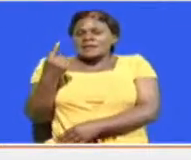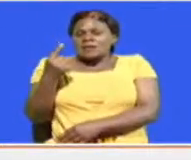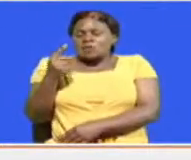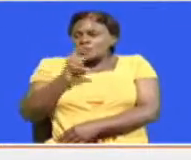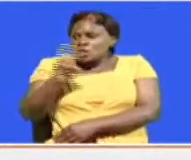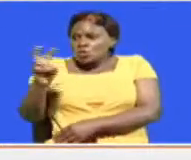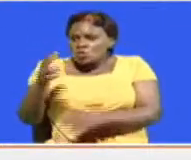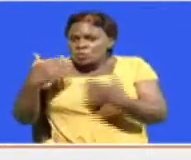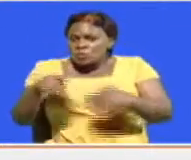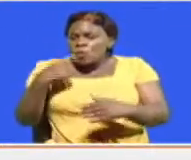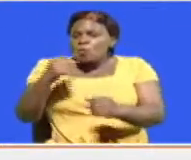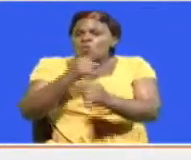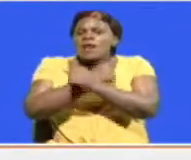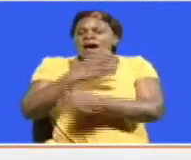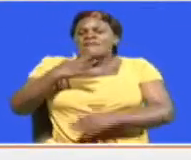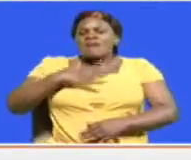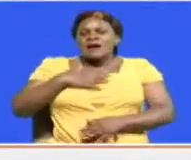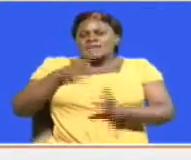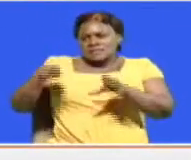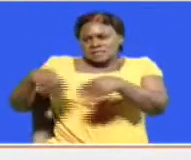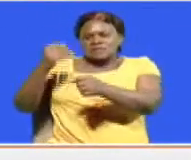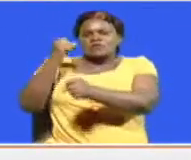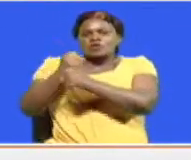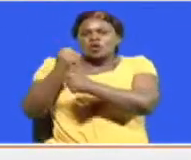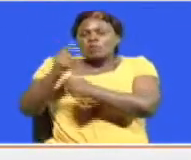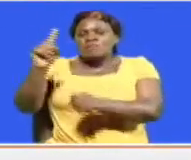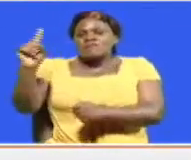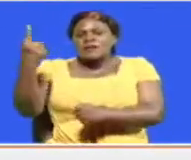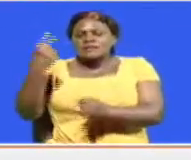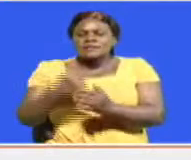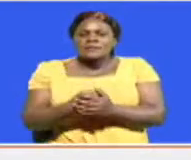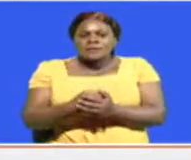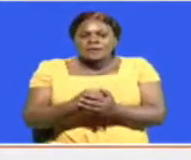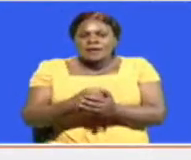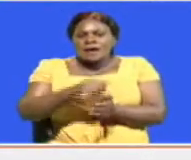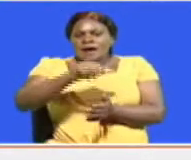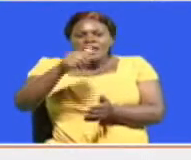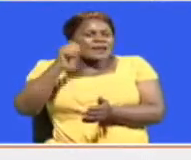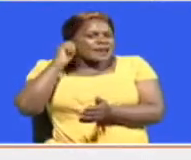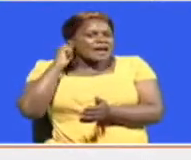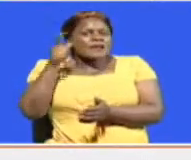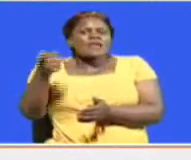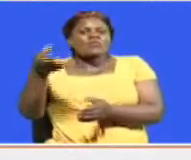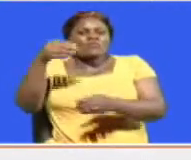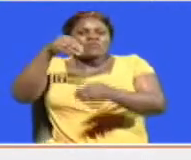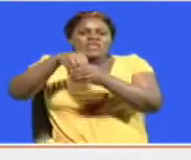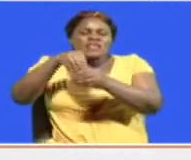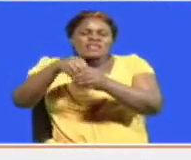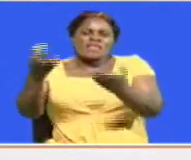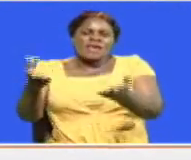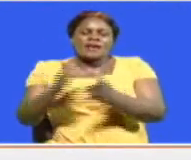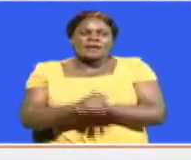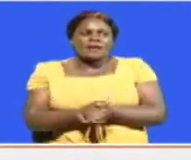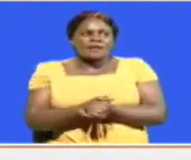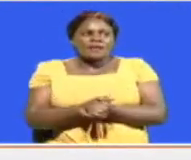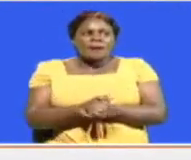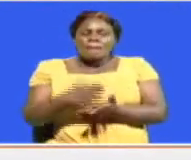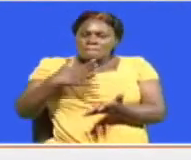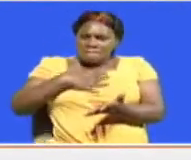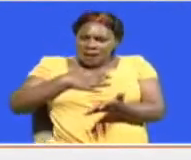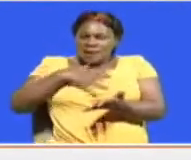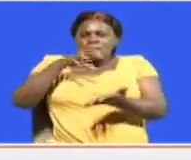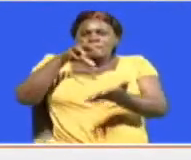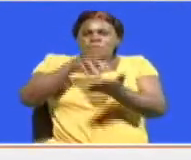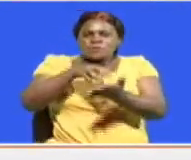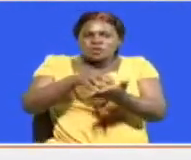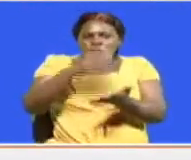tunaamini na walitupenda na tulikuwa na tabia nao pamoja. Na nyinyi watu ya Nande mko hapo ndani. That is my position.